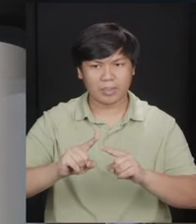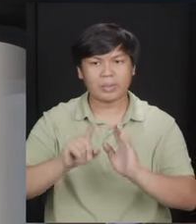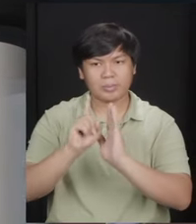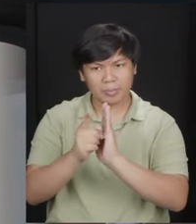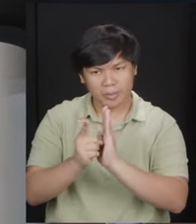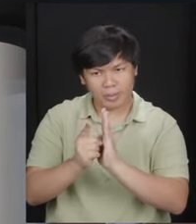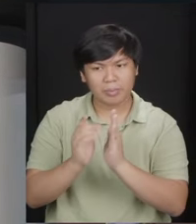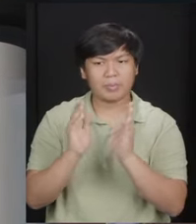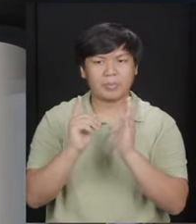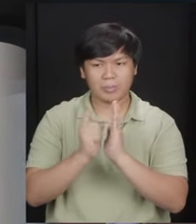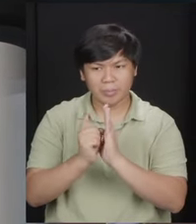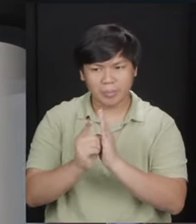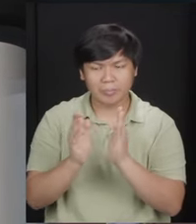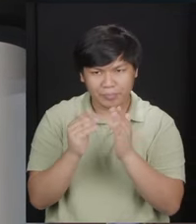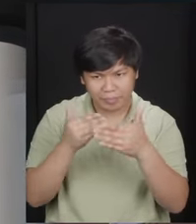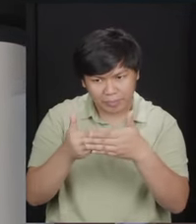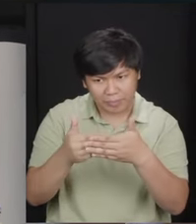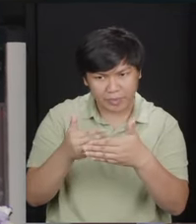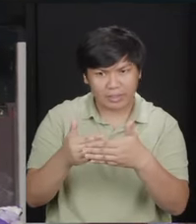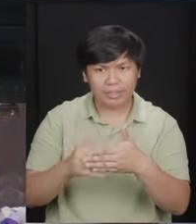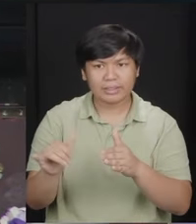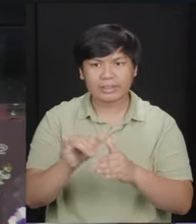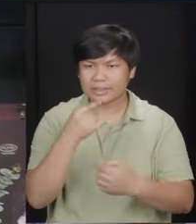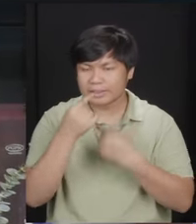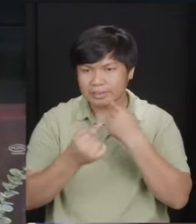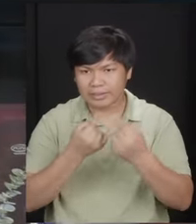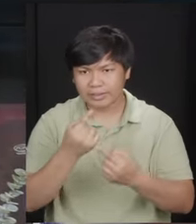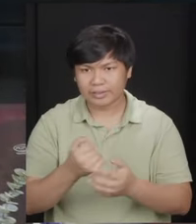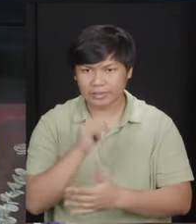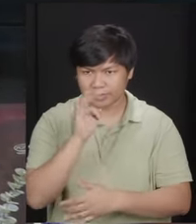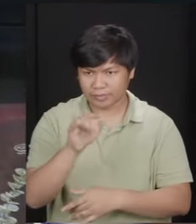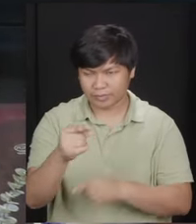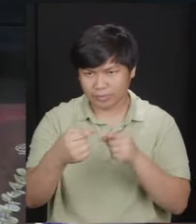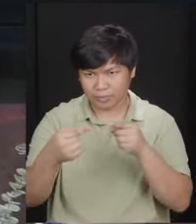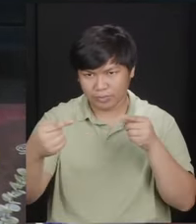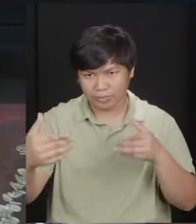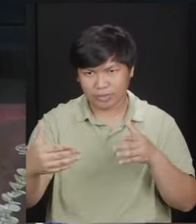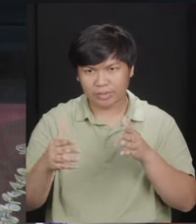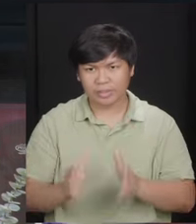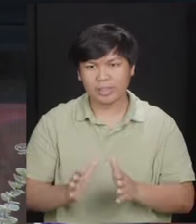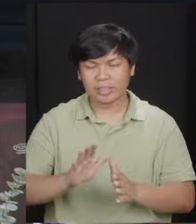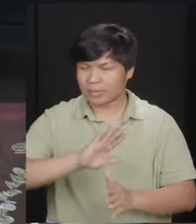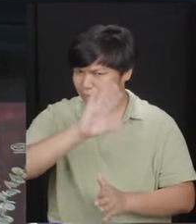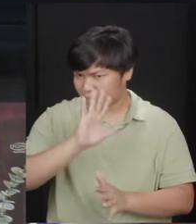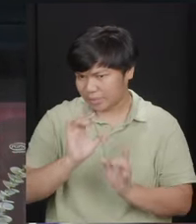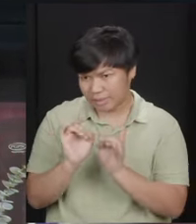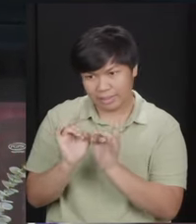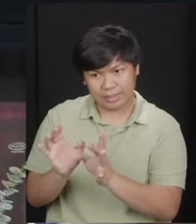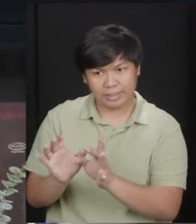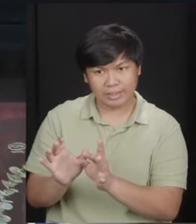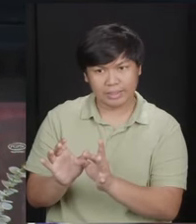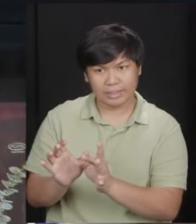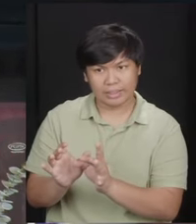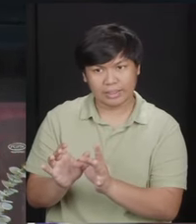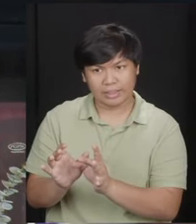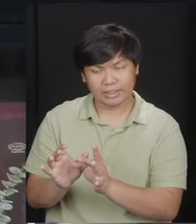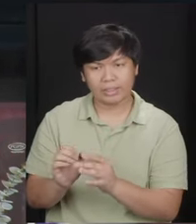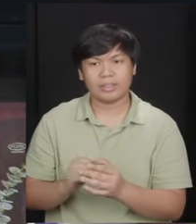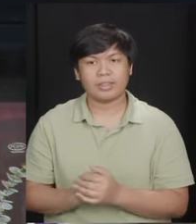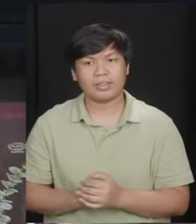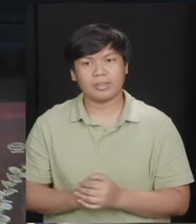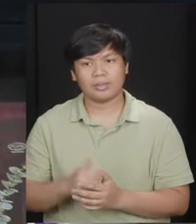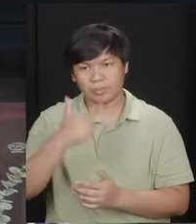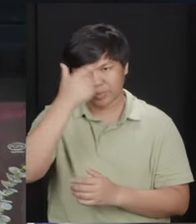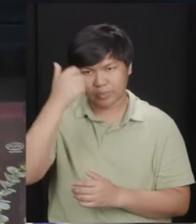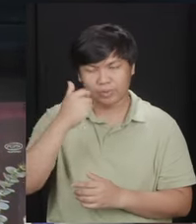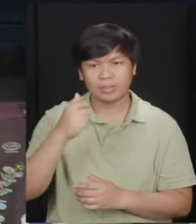Buddhism. Buddhism is saying something like, if you have enemies, you don't have to hate them. So it's indirect because